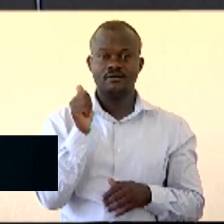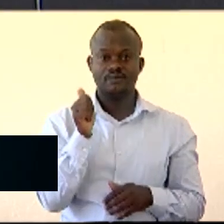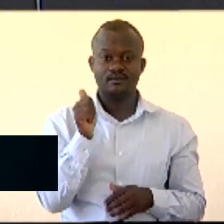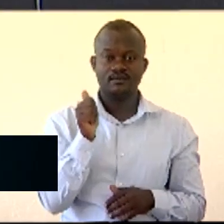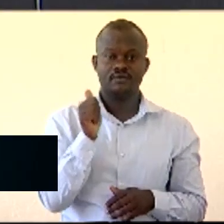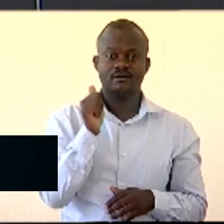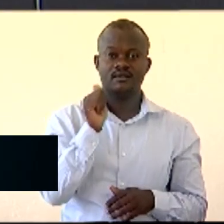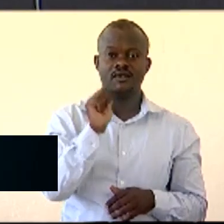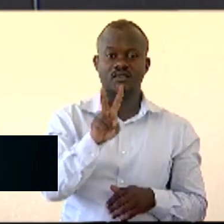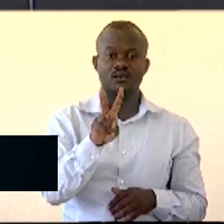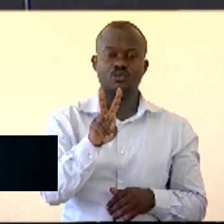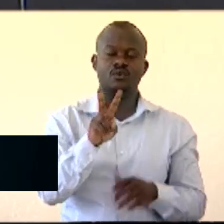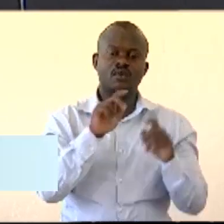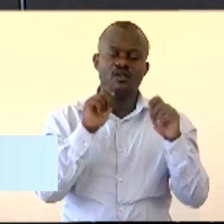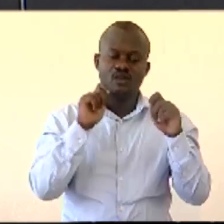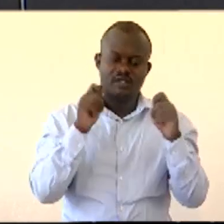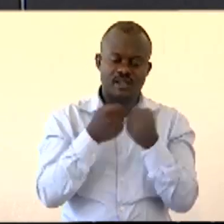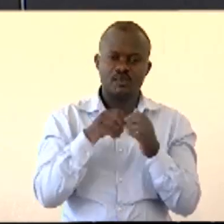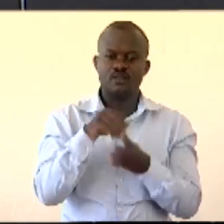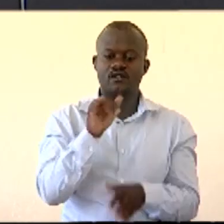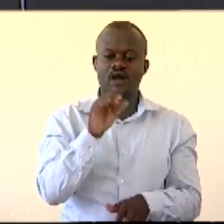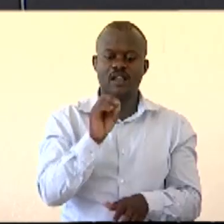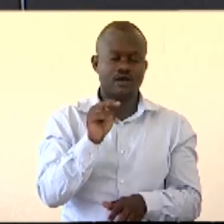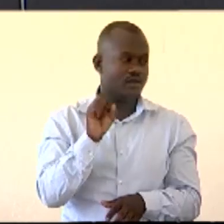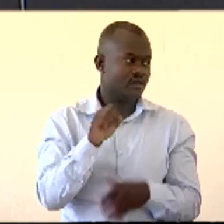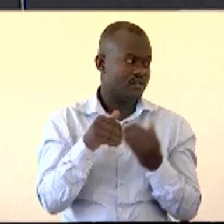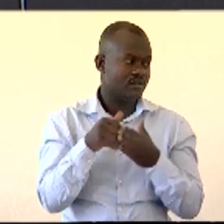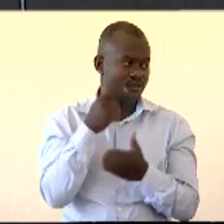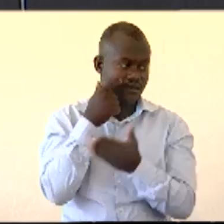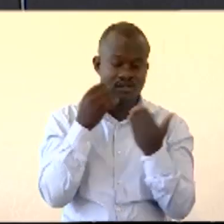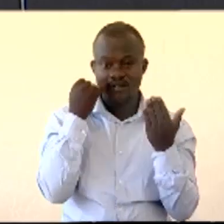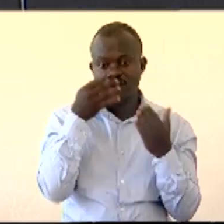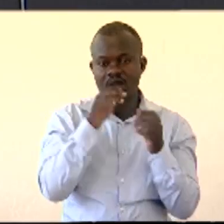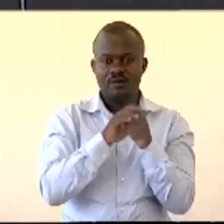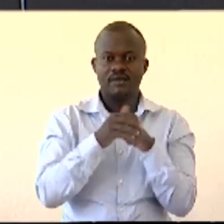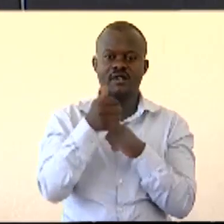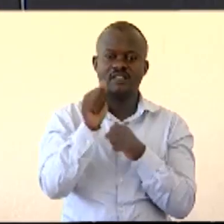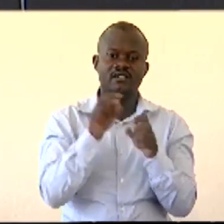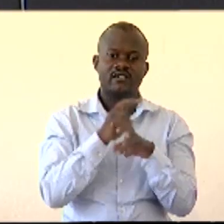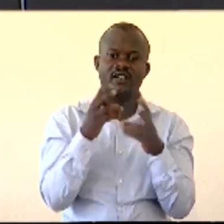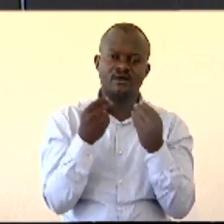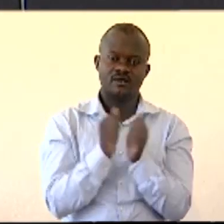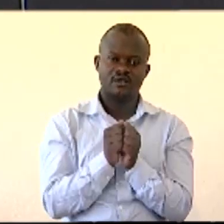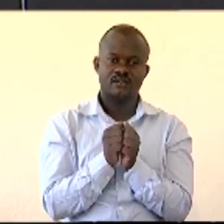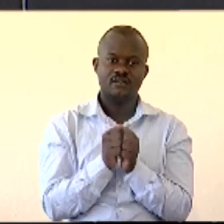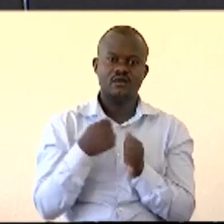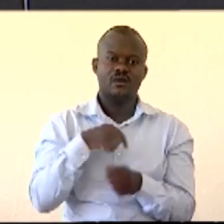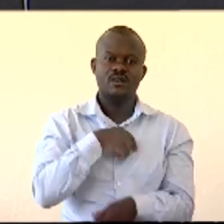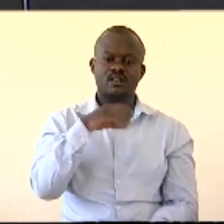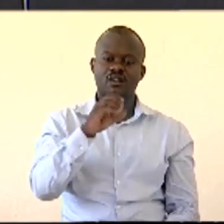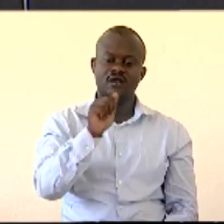2 types of ions, if I can make it more simpler. This is, we have the